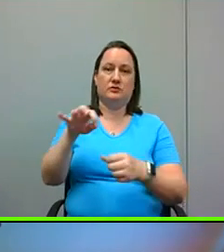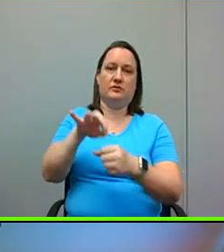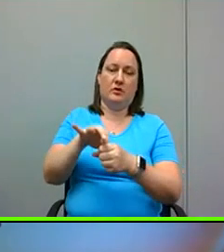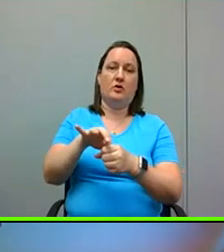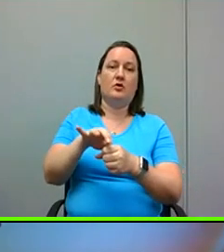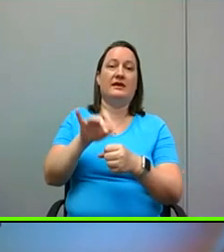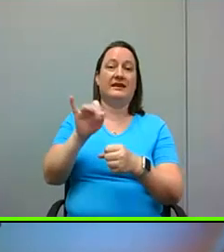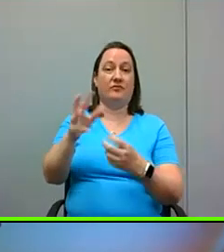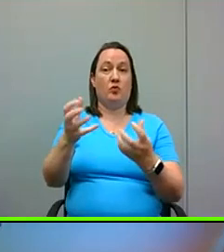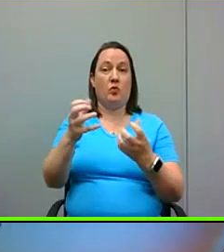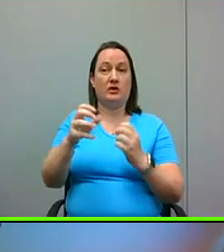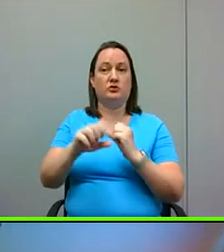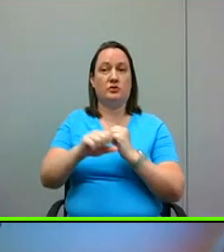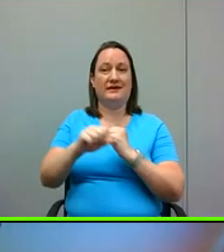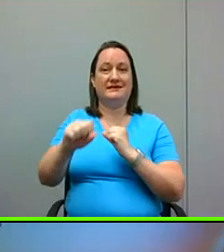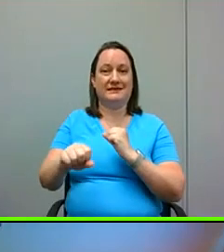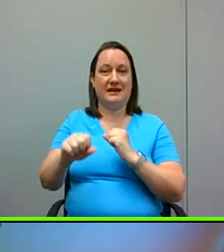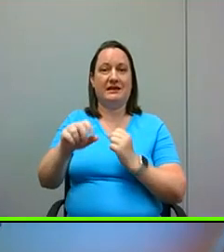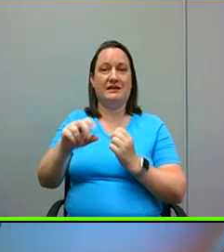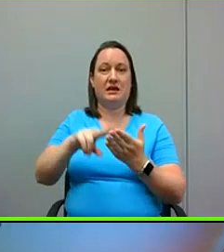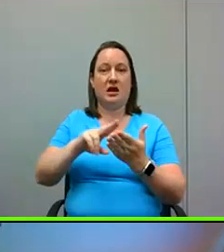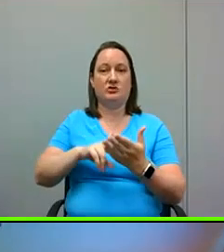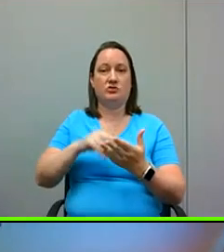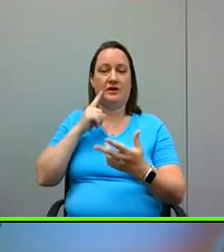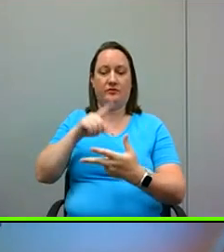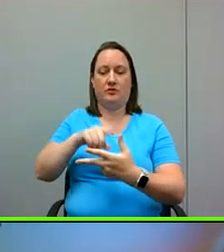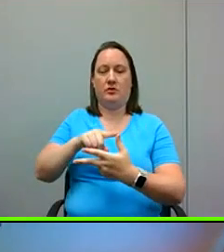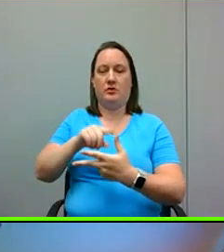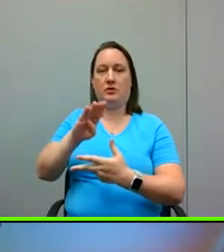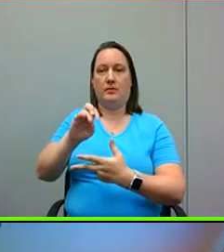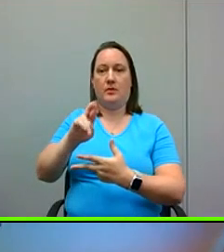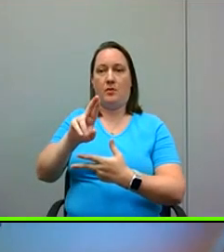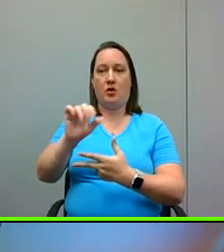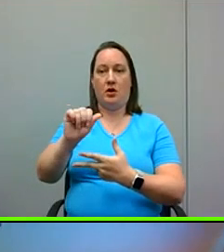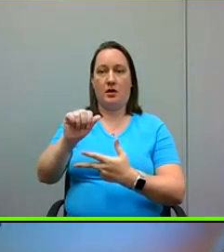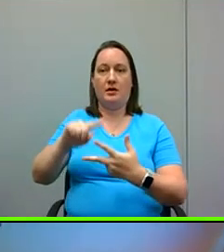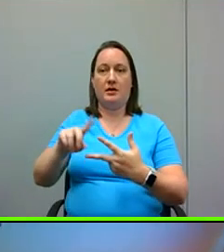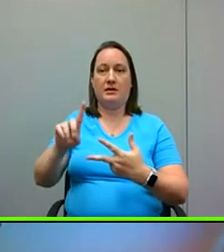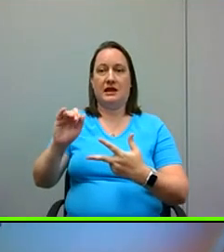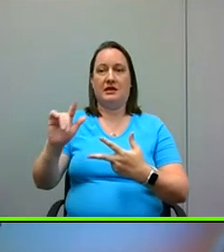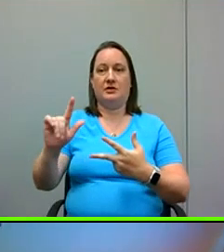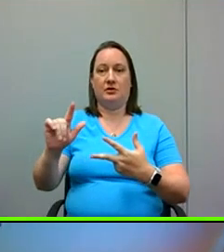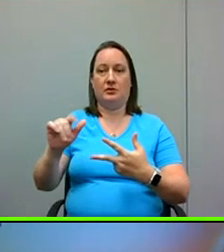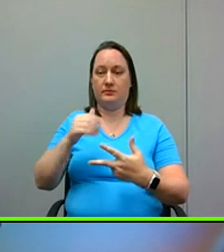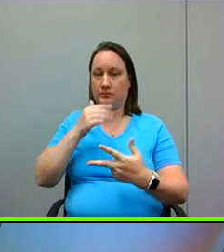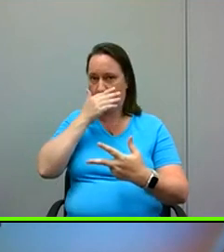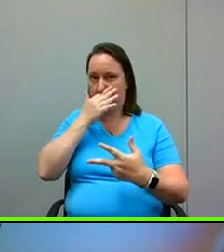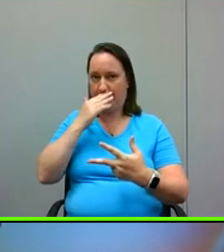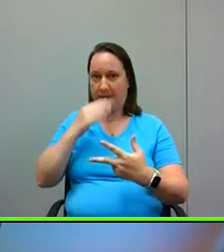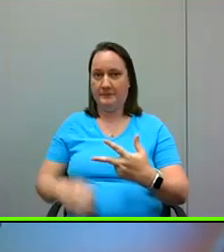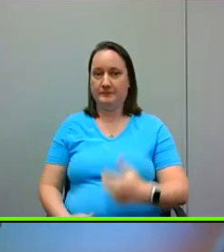on whether or not you want to extend the contracts for Barbara Byers and Daniel Hand.